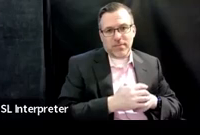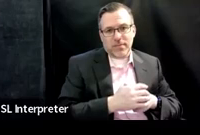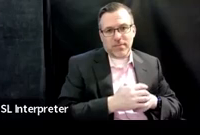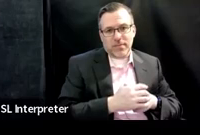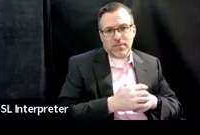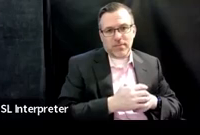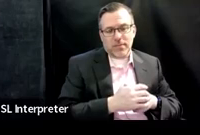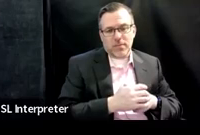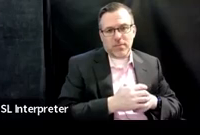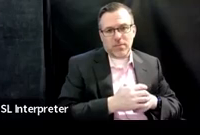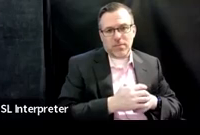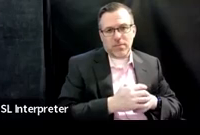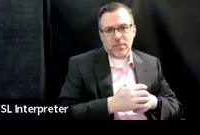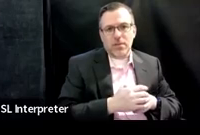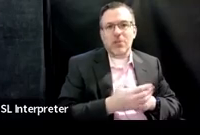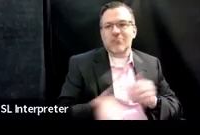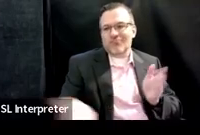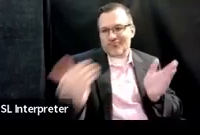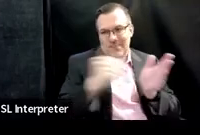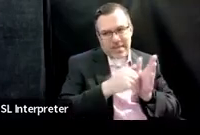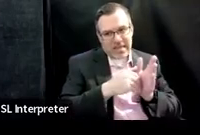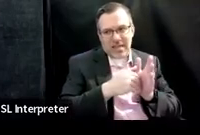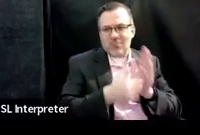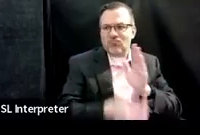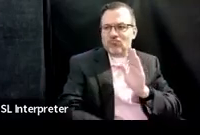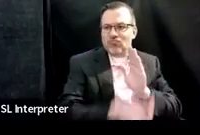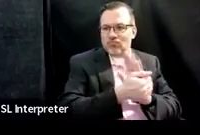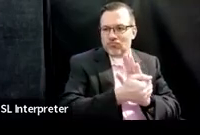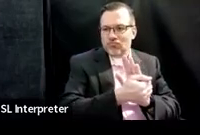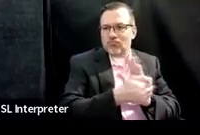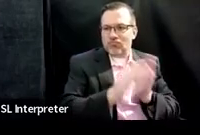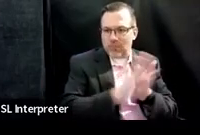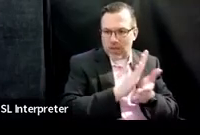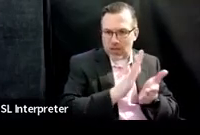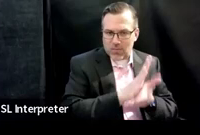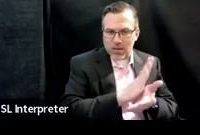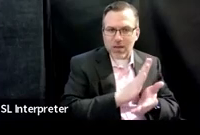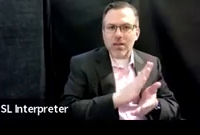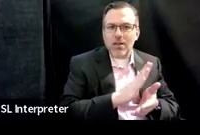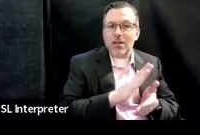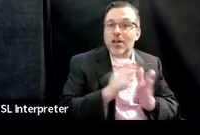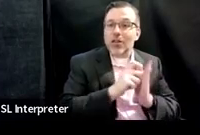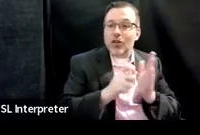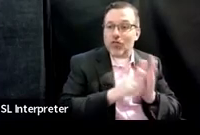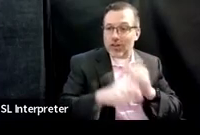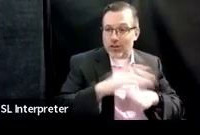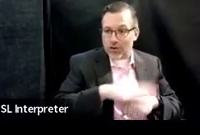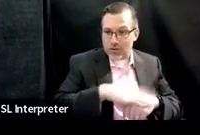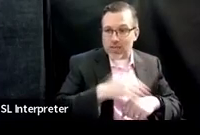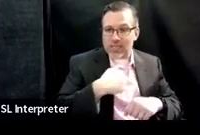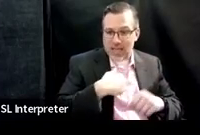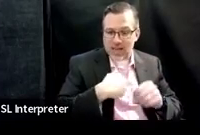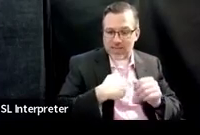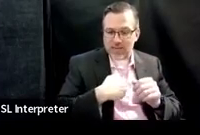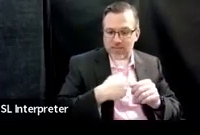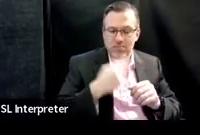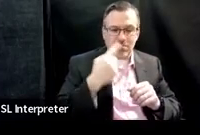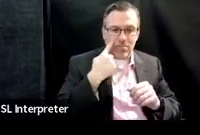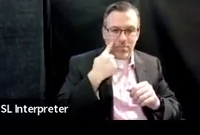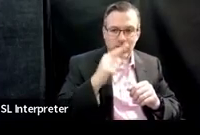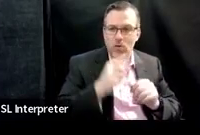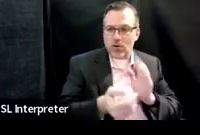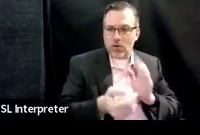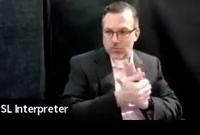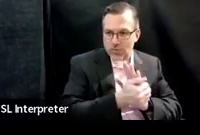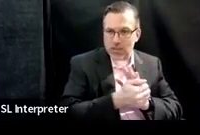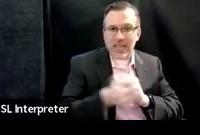And again, enclosures, just like on the advanced written notice, the written notice has a spot for enclosures. So you can list anything that's sent home